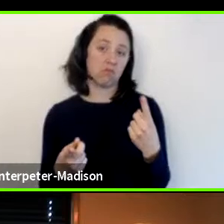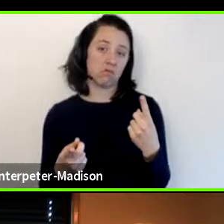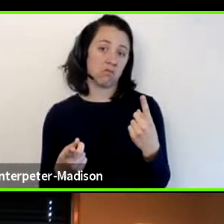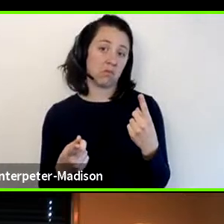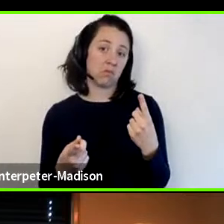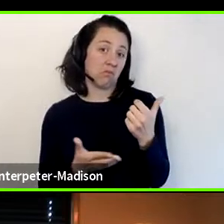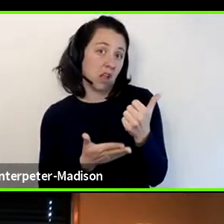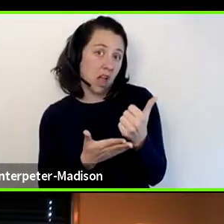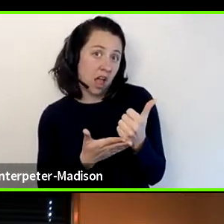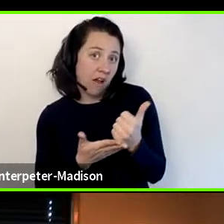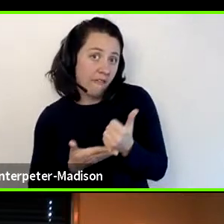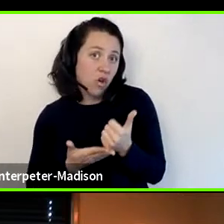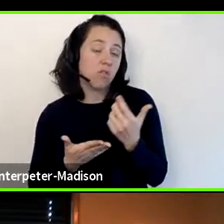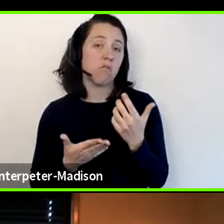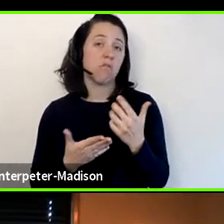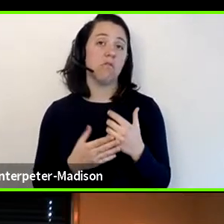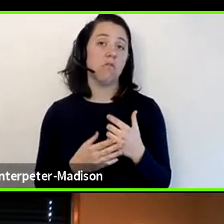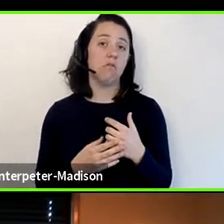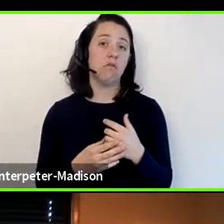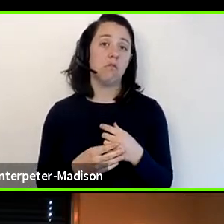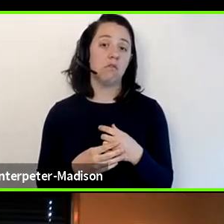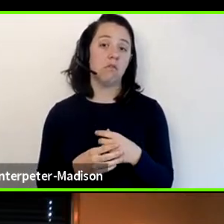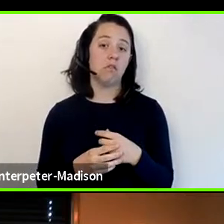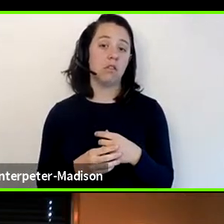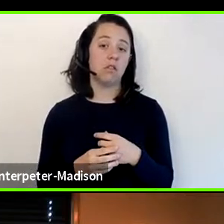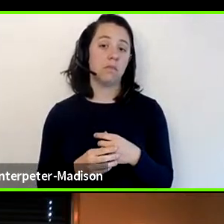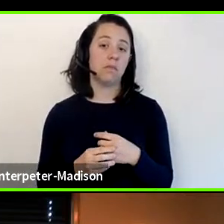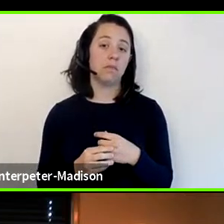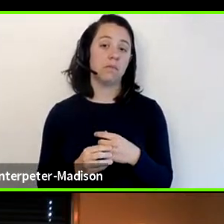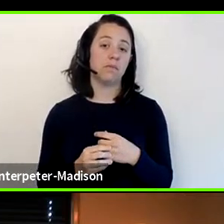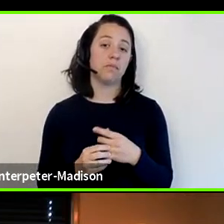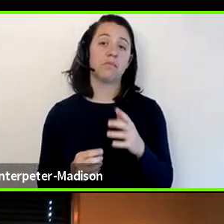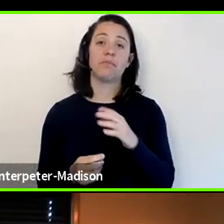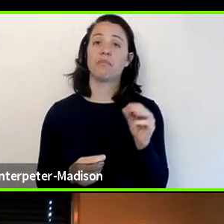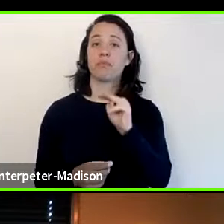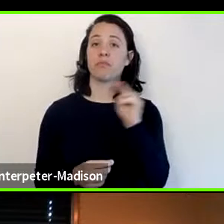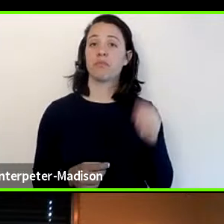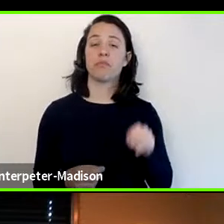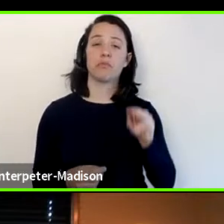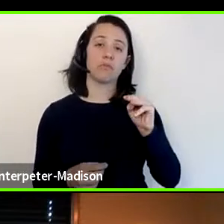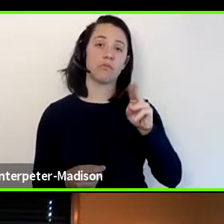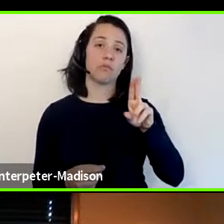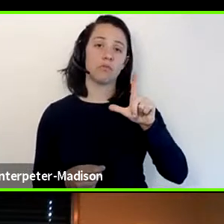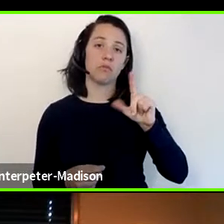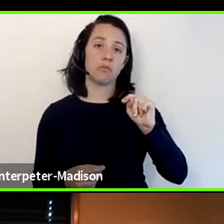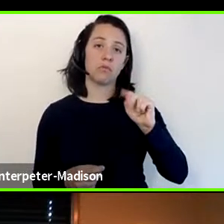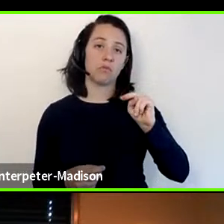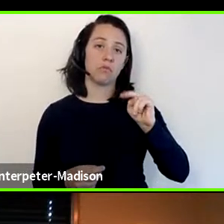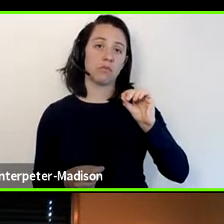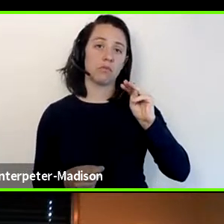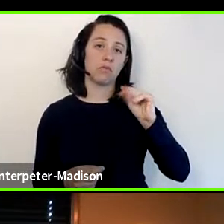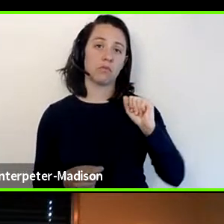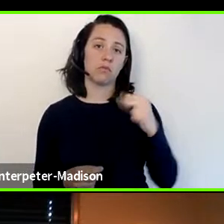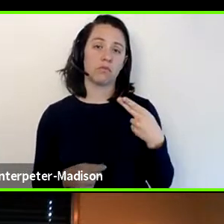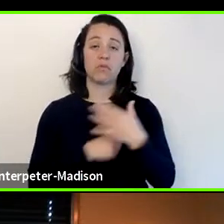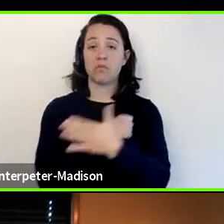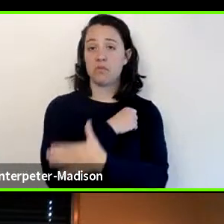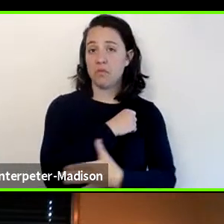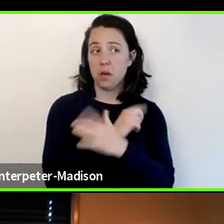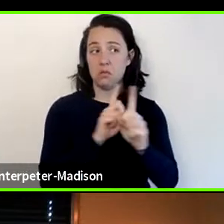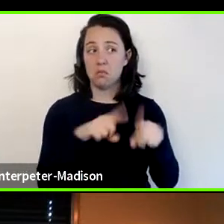helpful. The county, Multnomah County, has been, and I have been in contact with